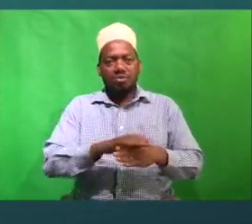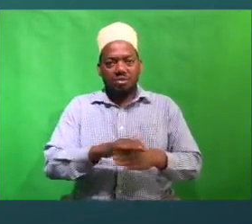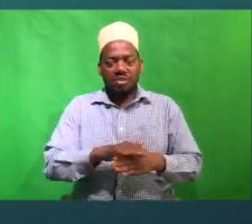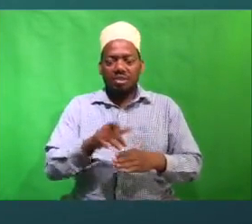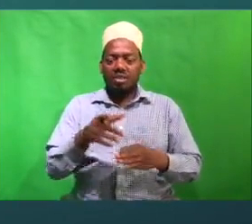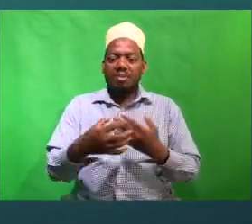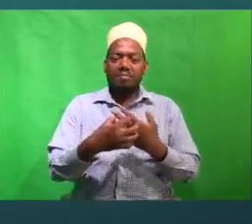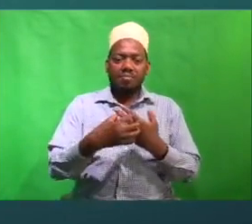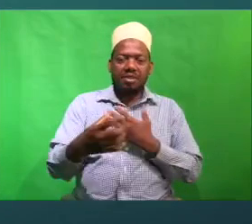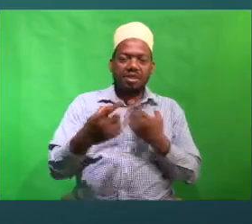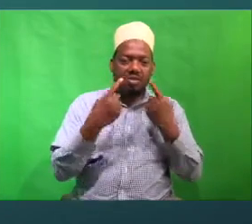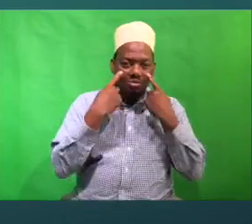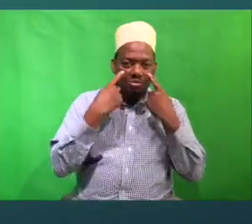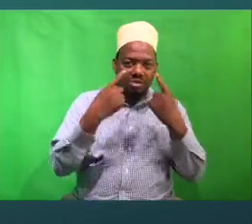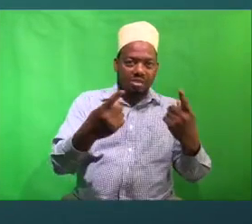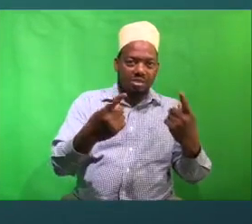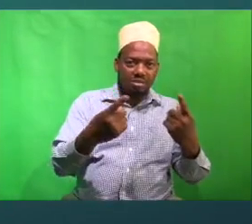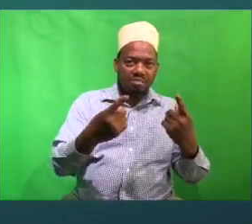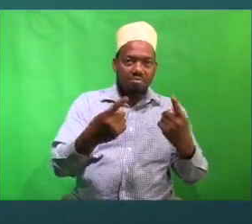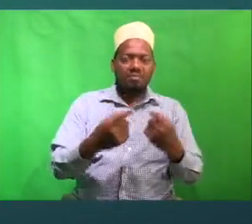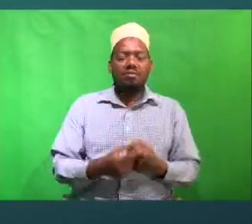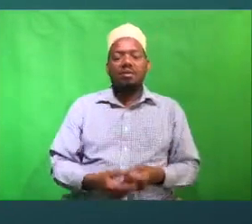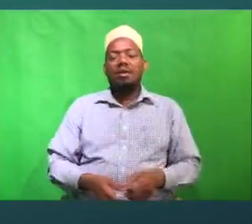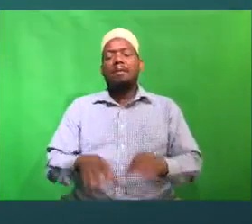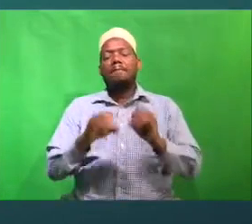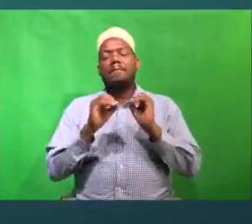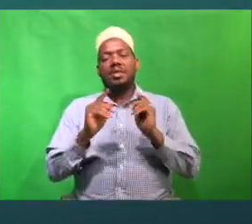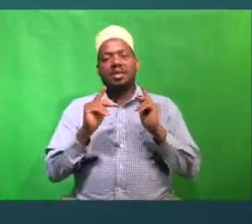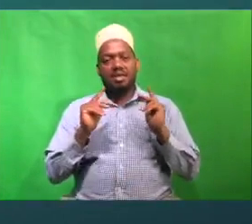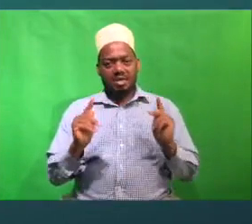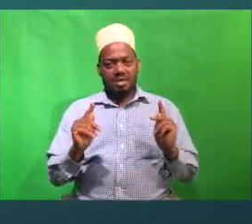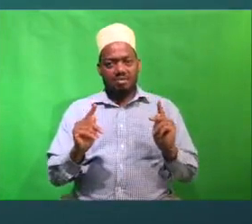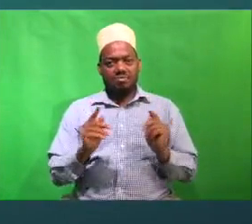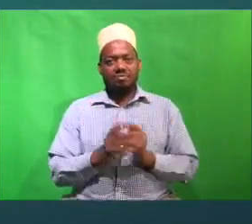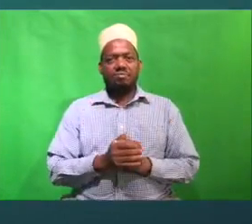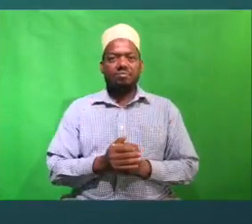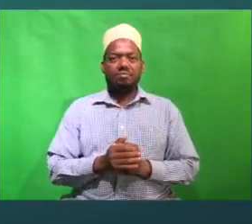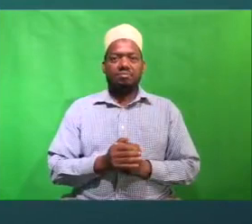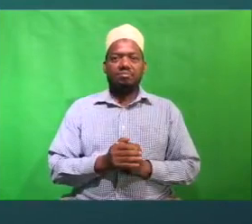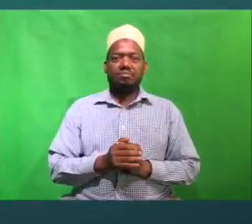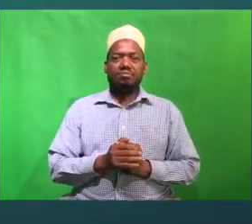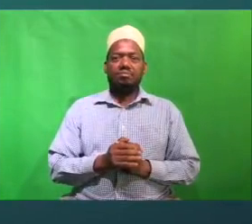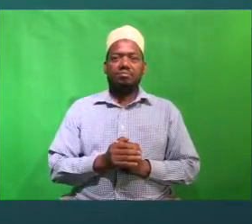pictures as you see. Let's be careful together.